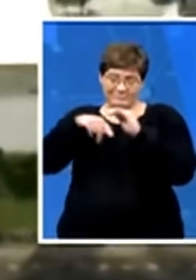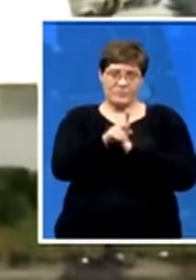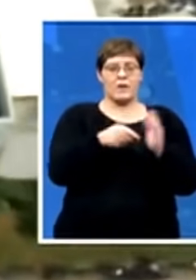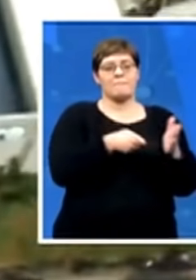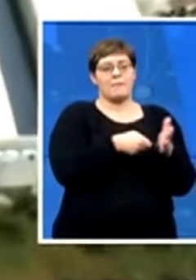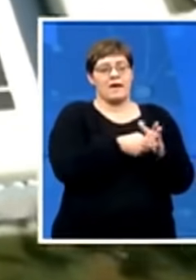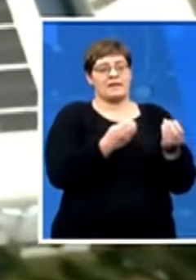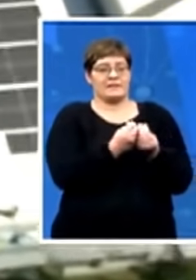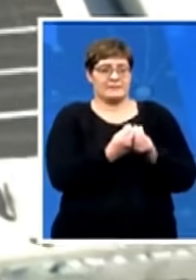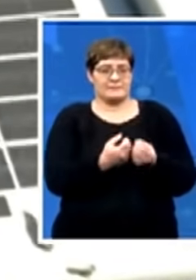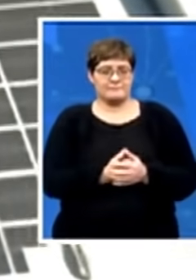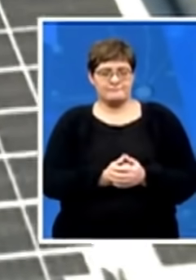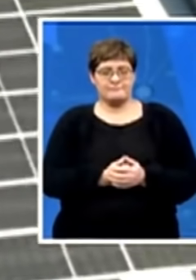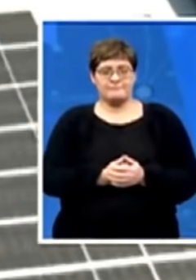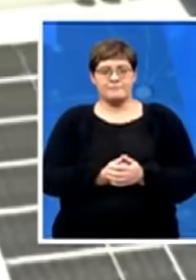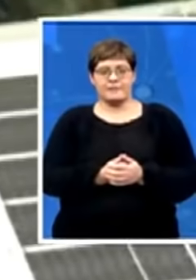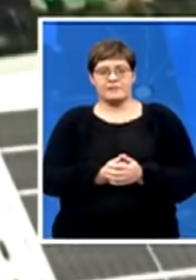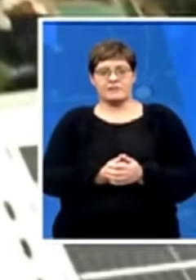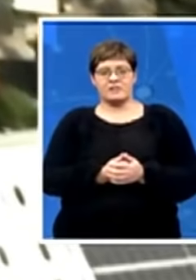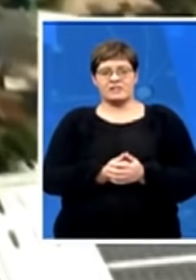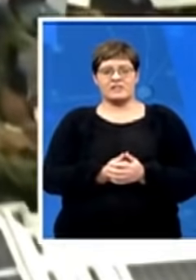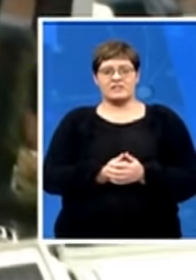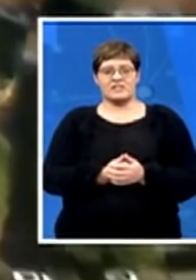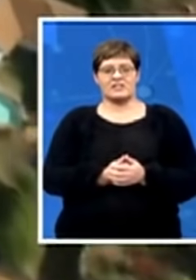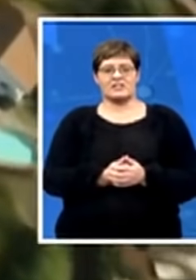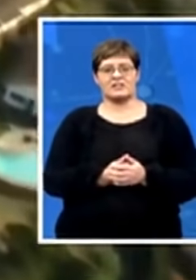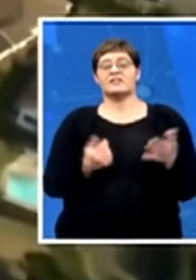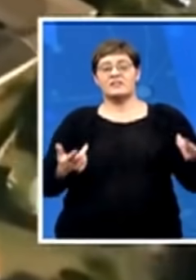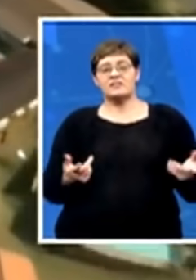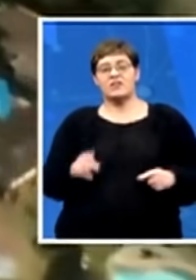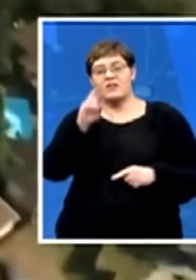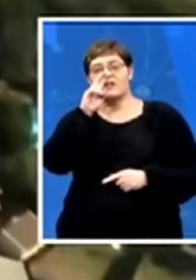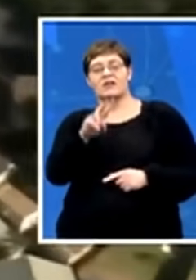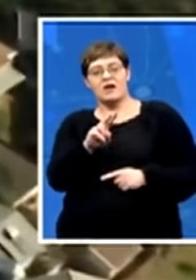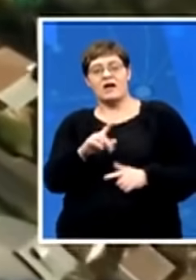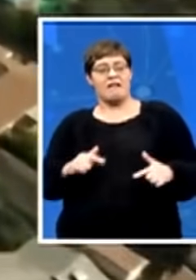Jayed Leigh, this is something I've never seen in my life before. This is